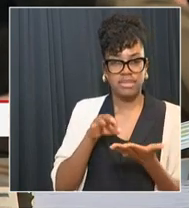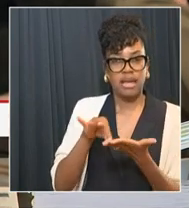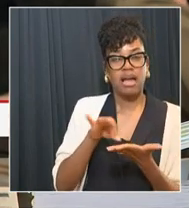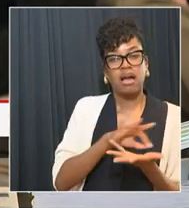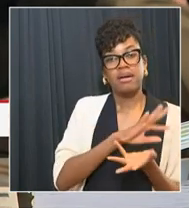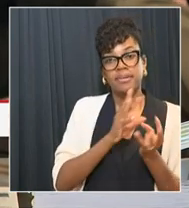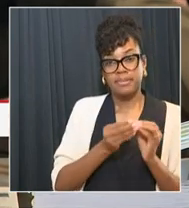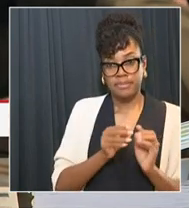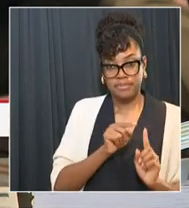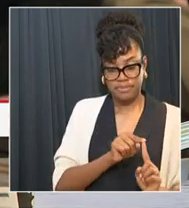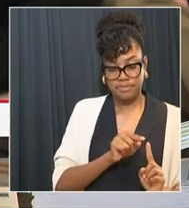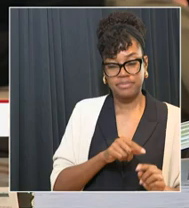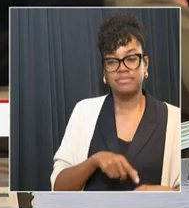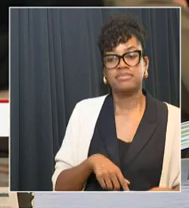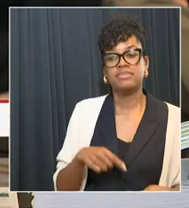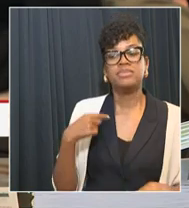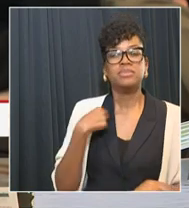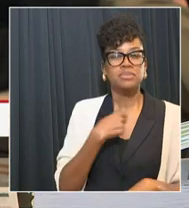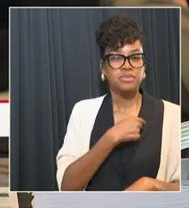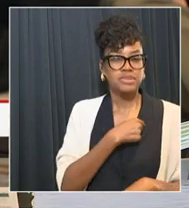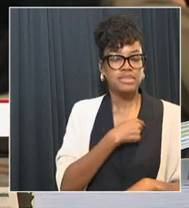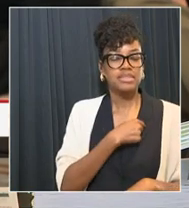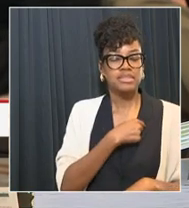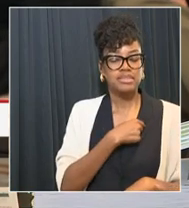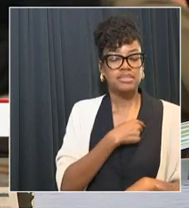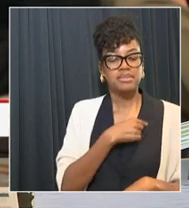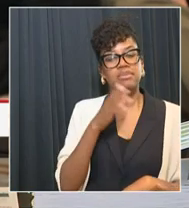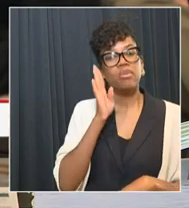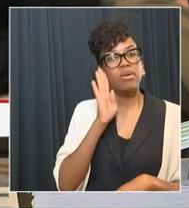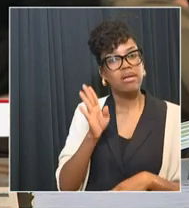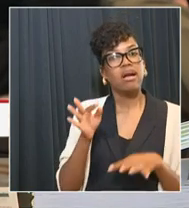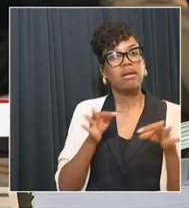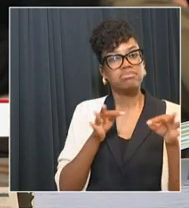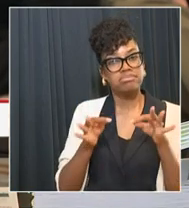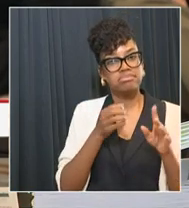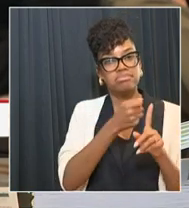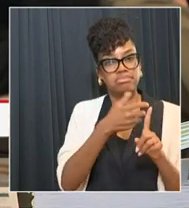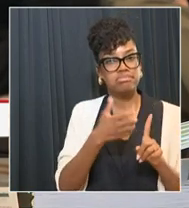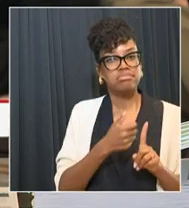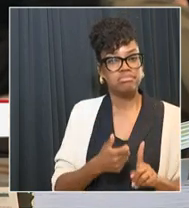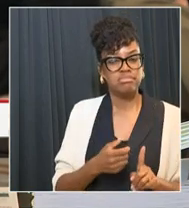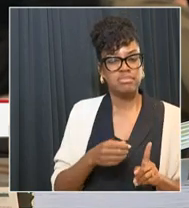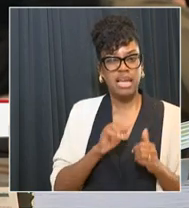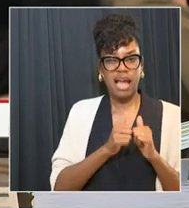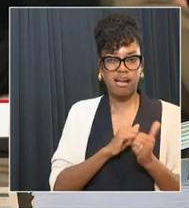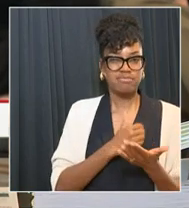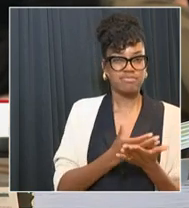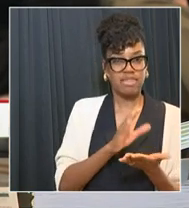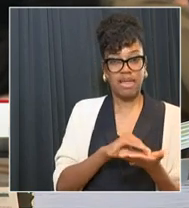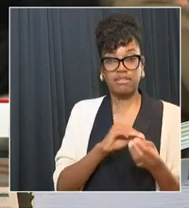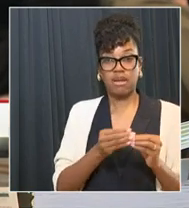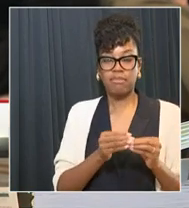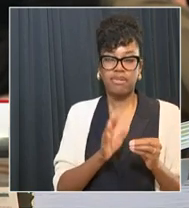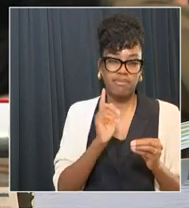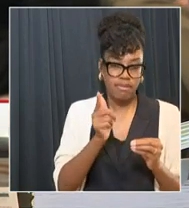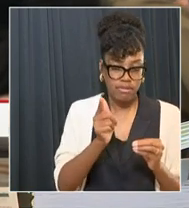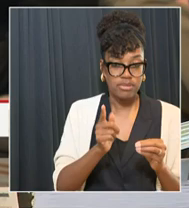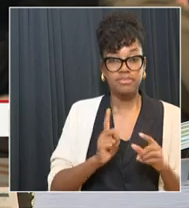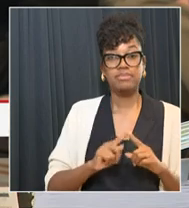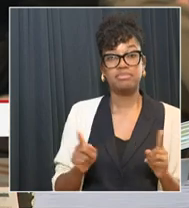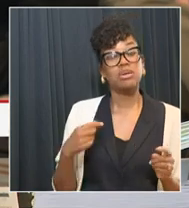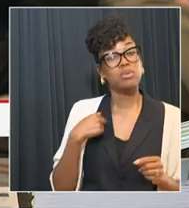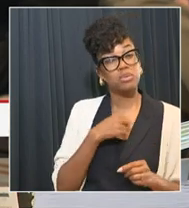things. And we will be talking about those in more detail. But we have a pretty